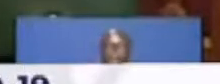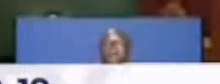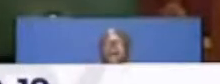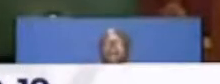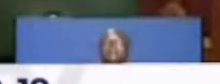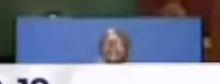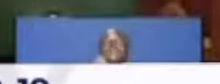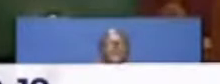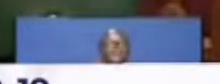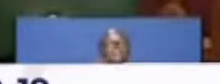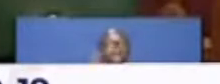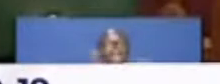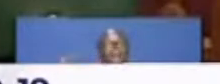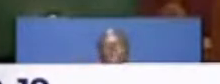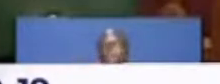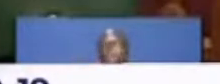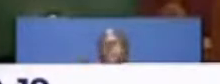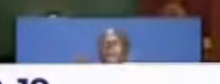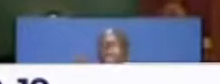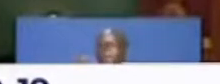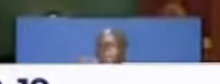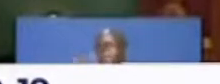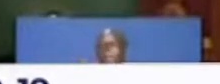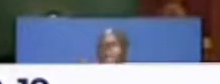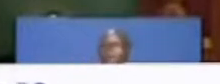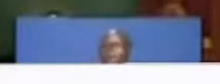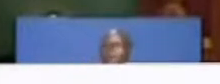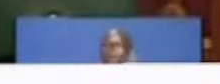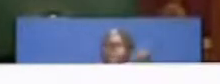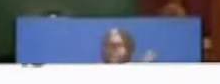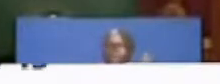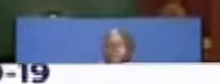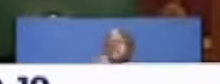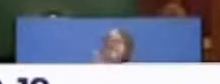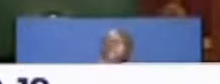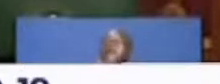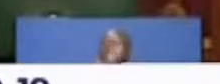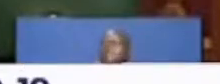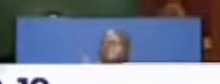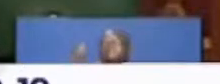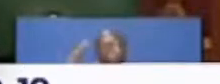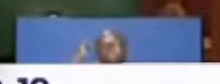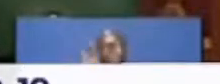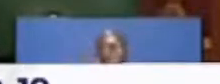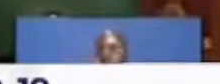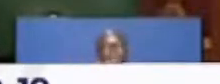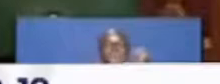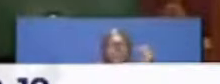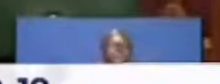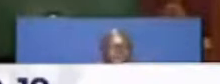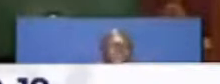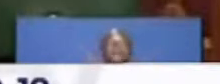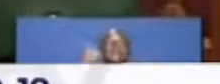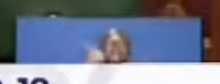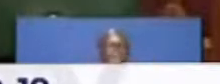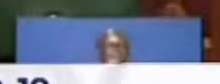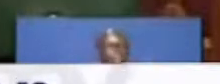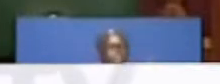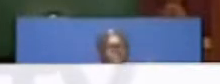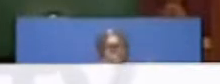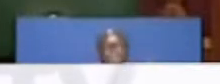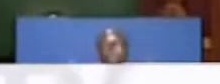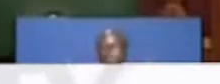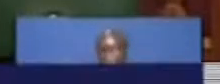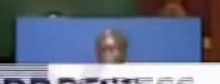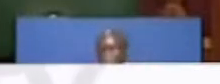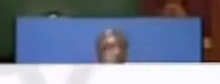identified by our forefathers, that of ignorance, poverty, and disease. The founding fathers